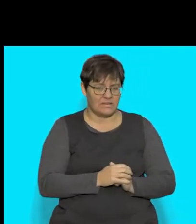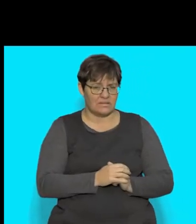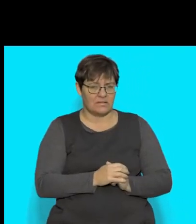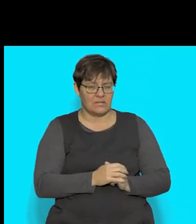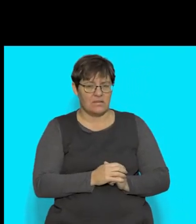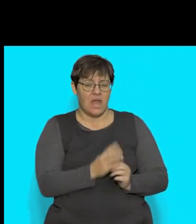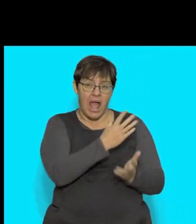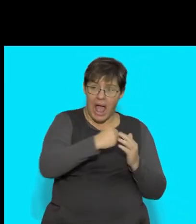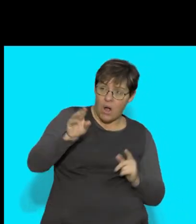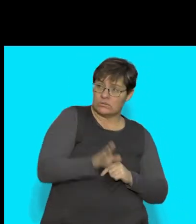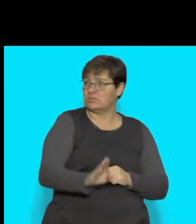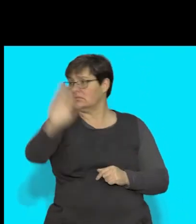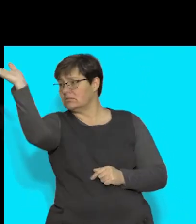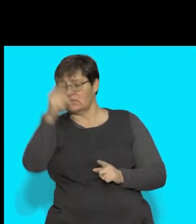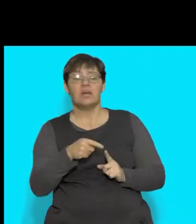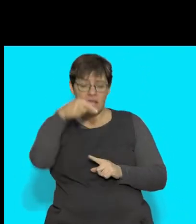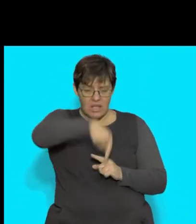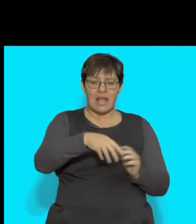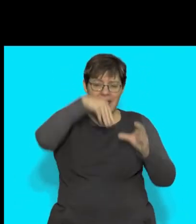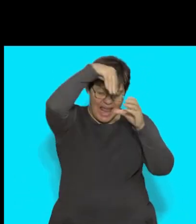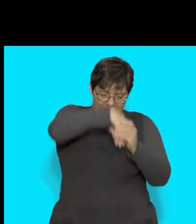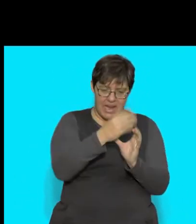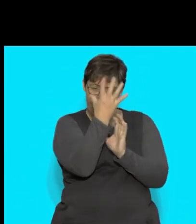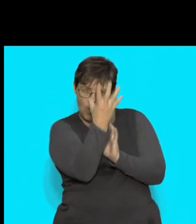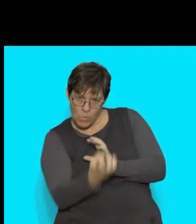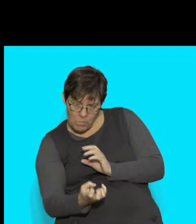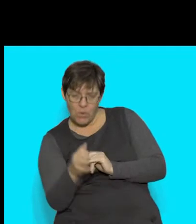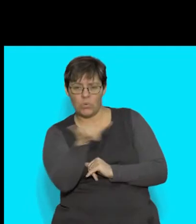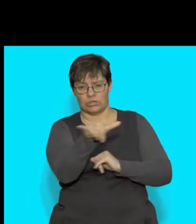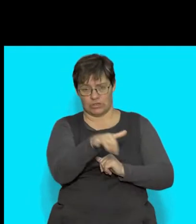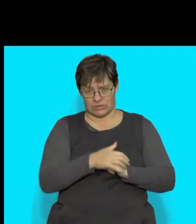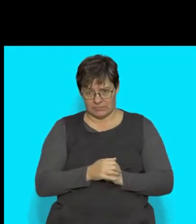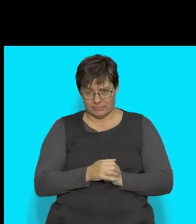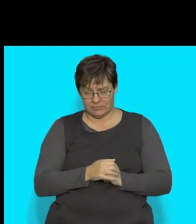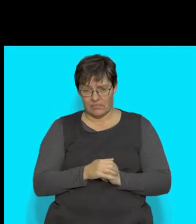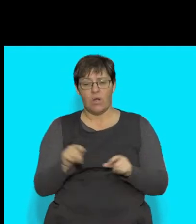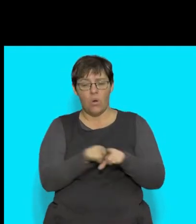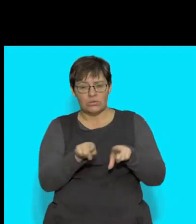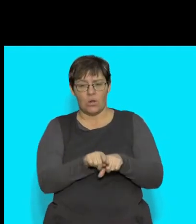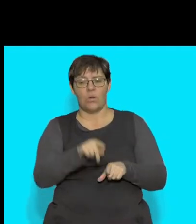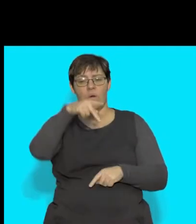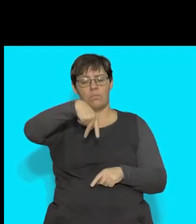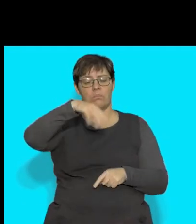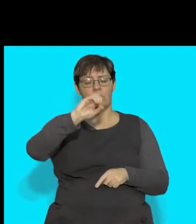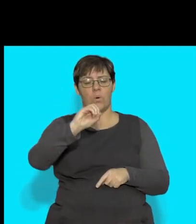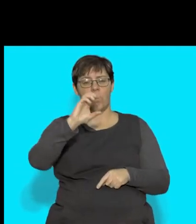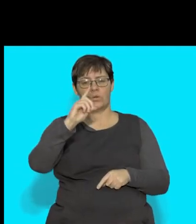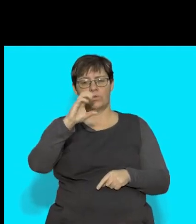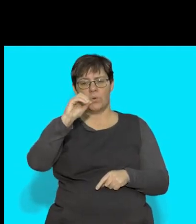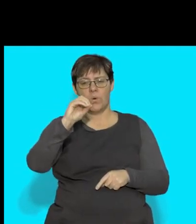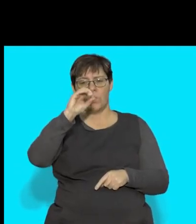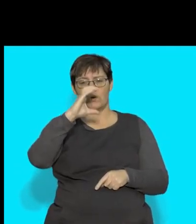the Bowman's capsule. You also need to explain the concepts of the podocyte. Why do